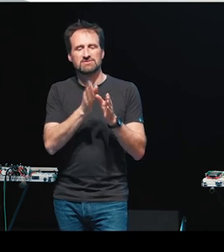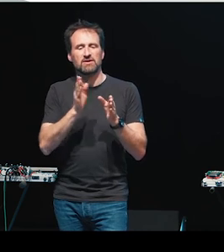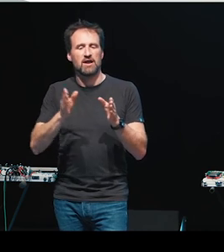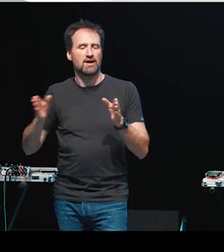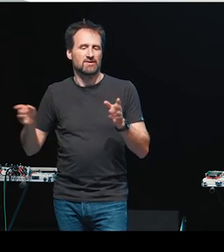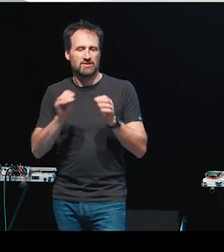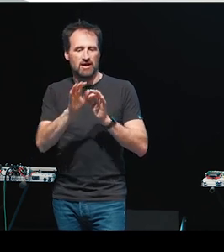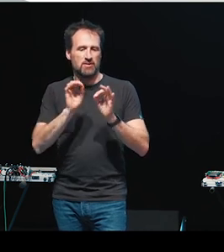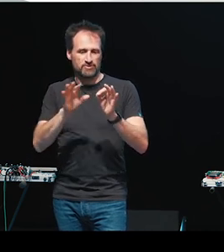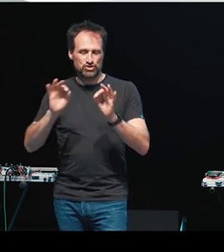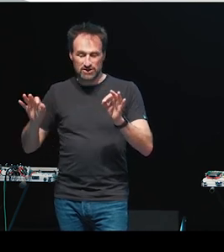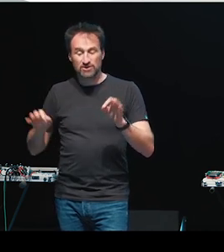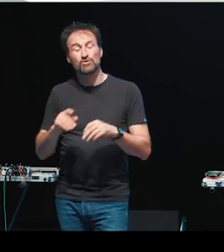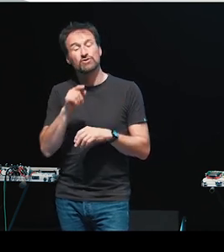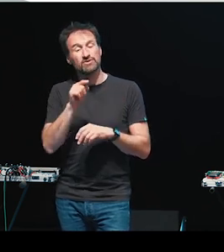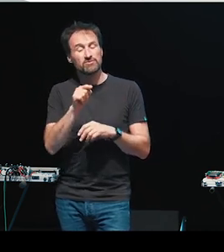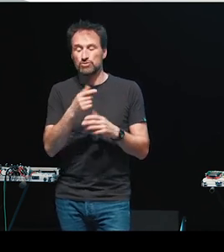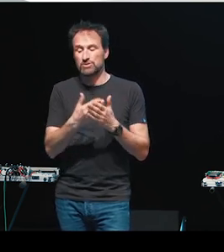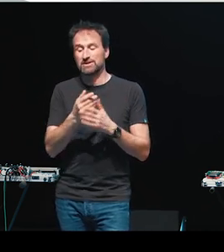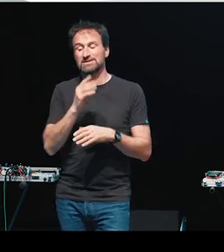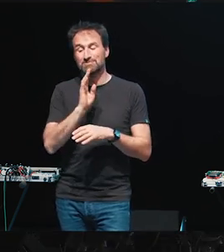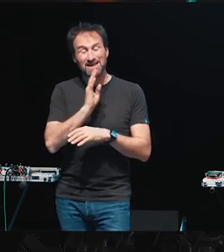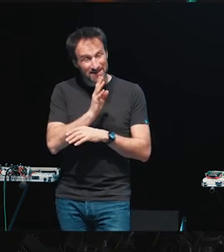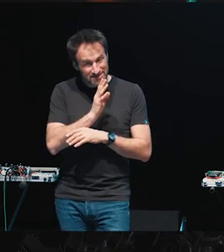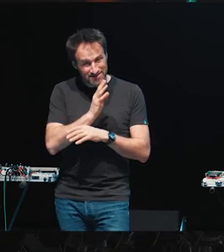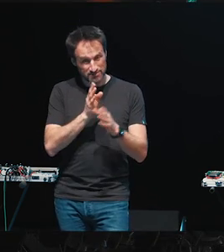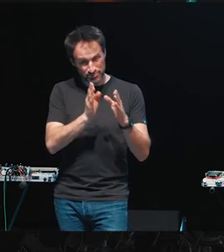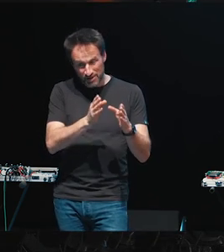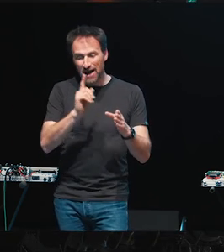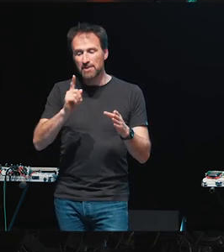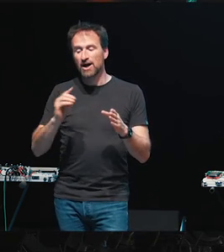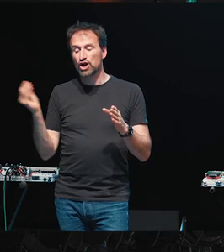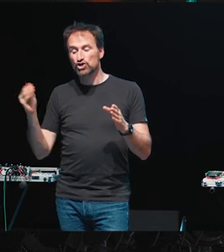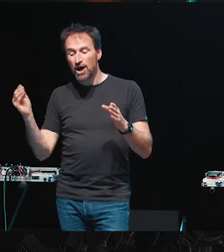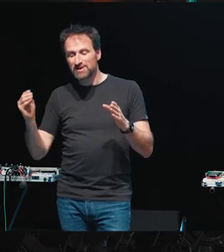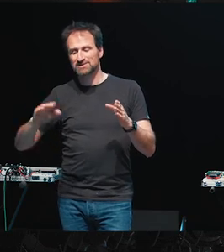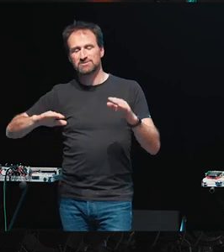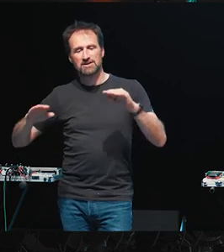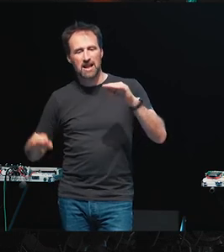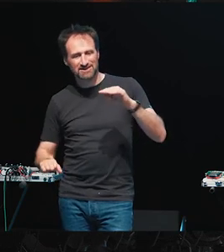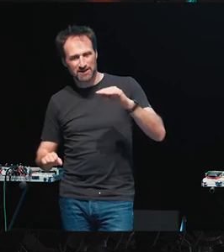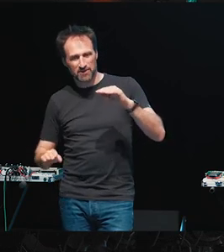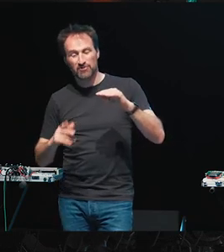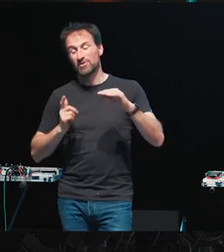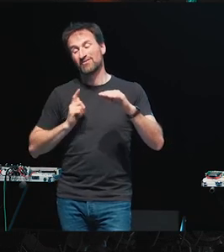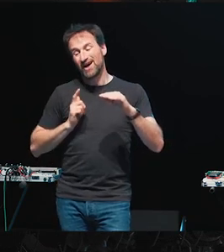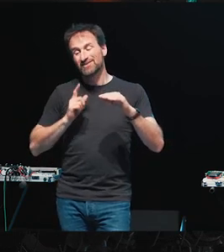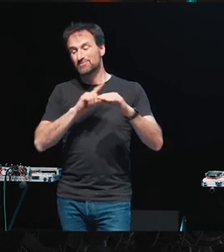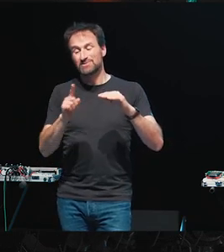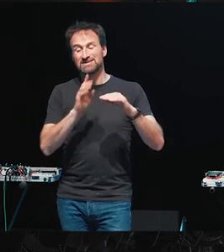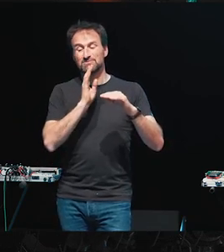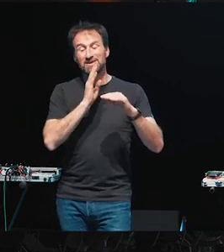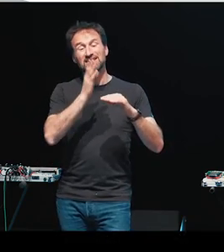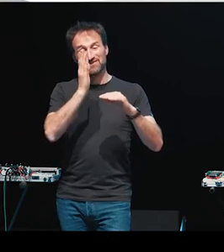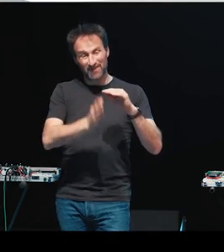this will definitely speed up the schedule and the speakers, but now the comments will be slower because we had to wait until both the schedule and speakers finished loading before we could even